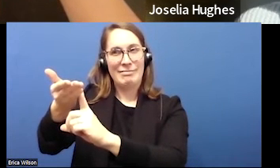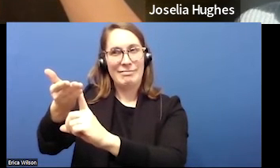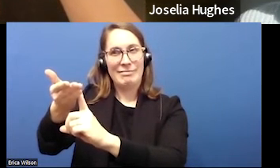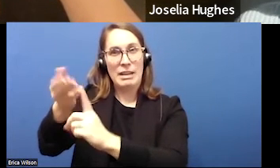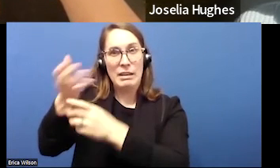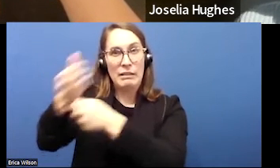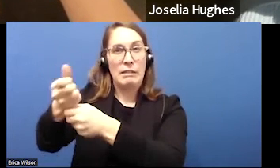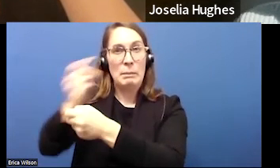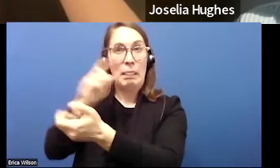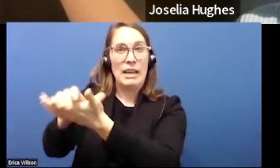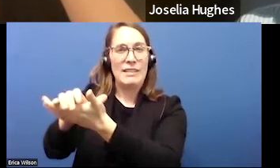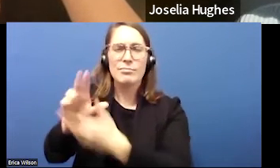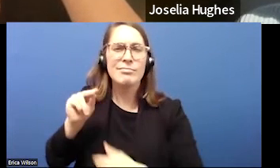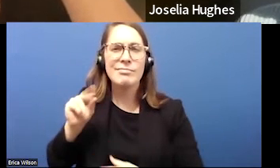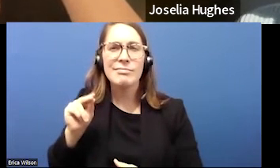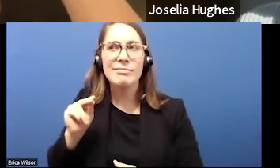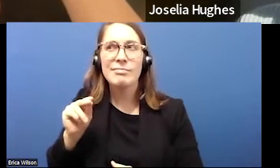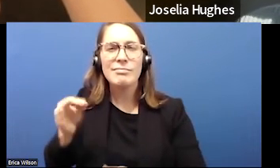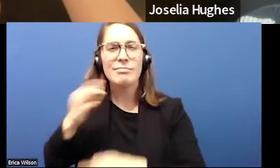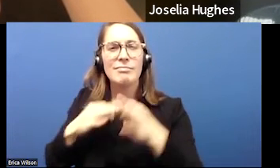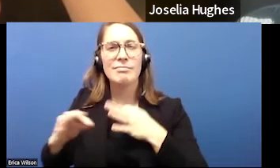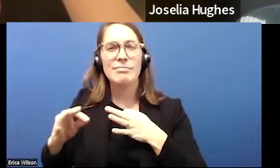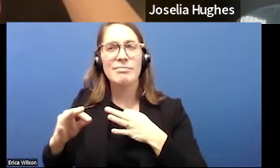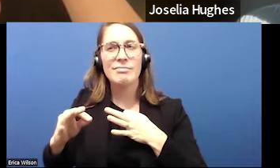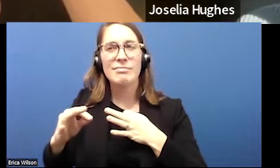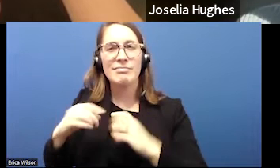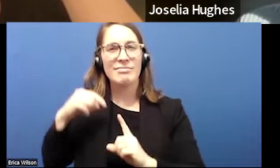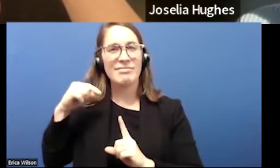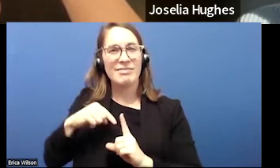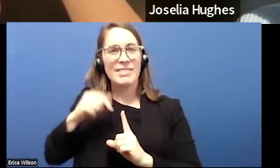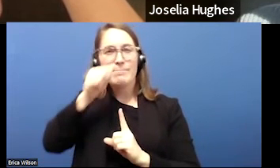ensuring one's survival. Like,